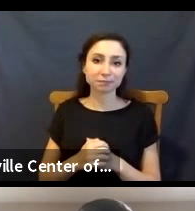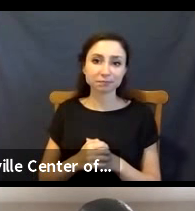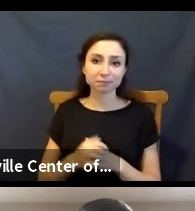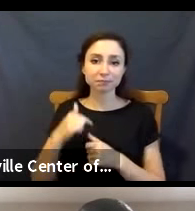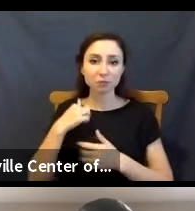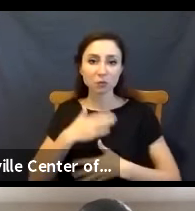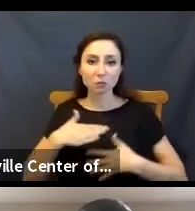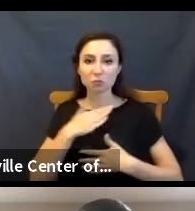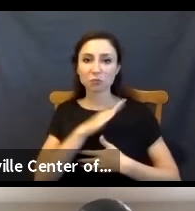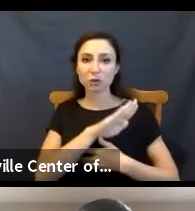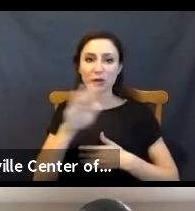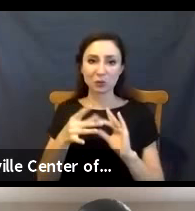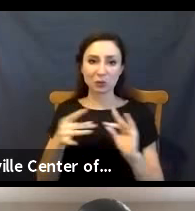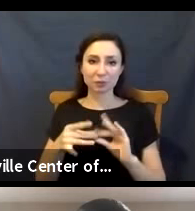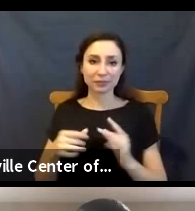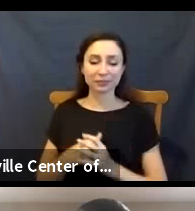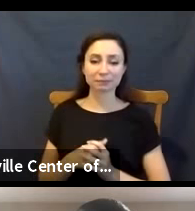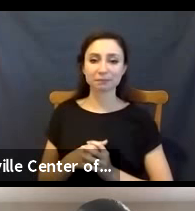appreciate the comments.